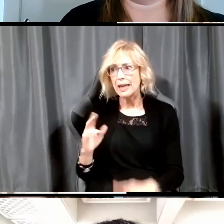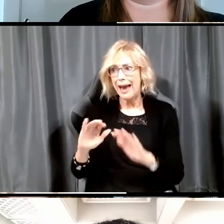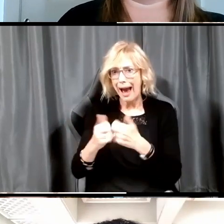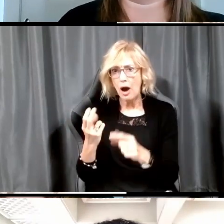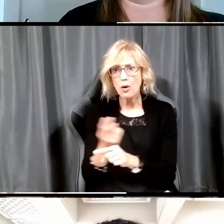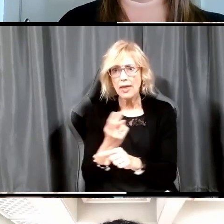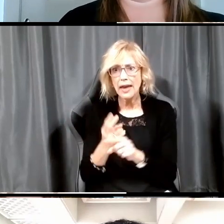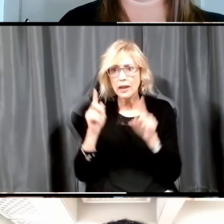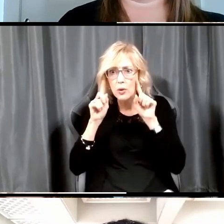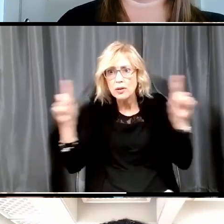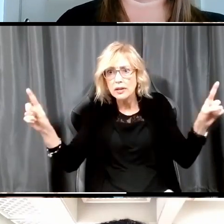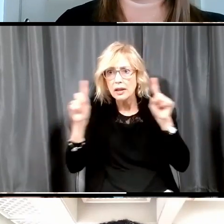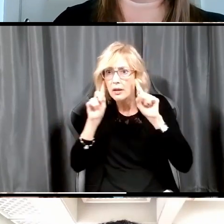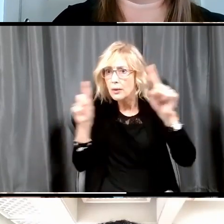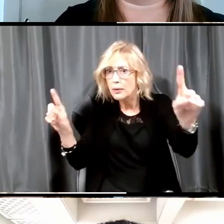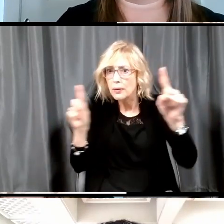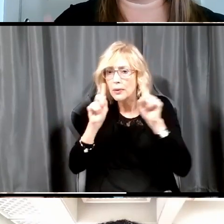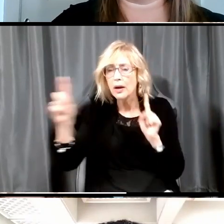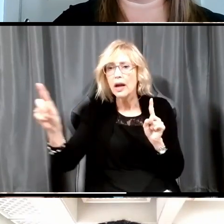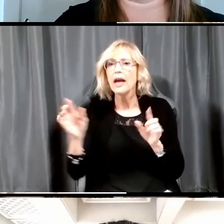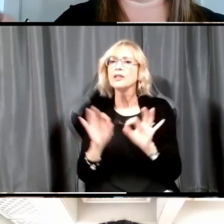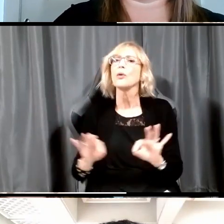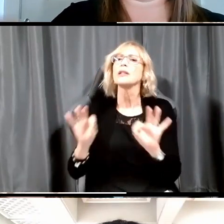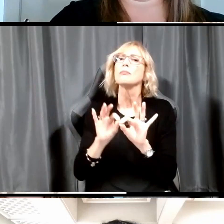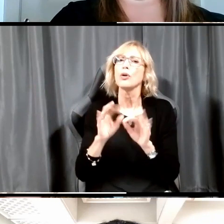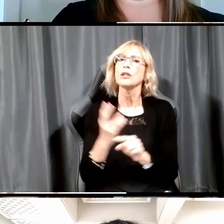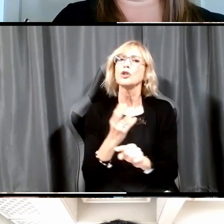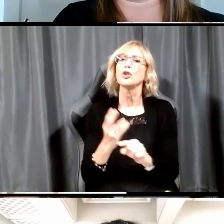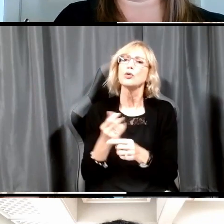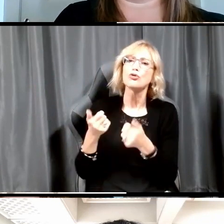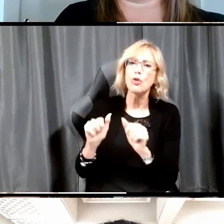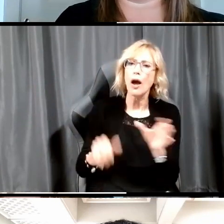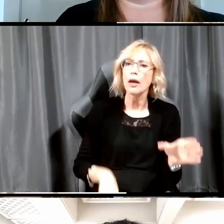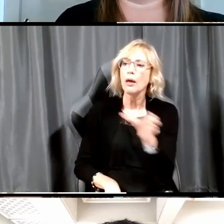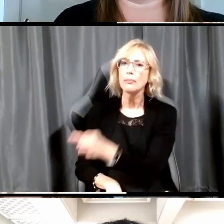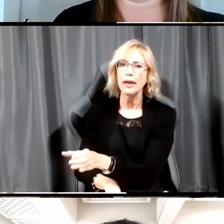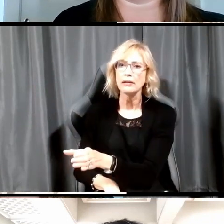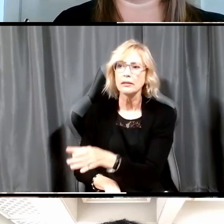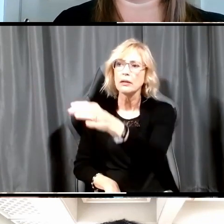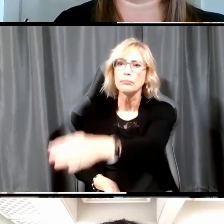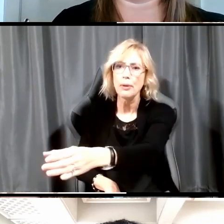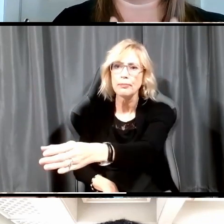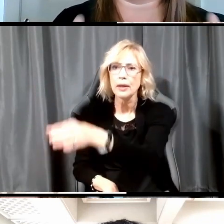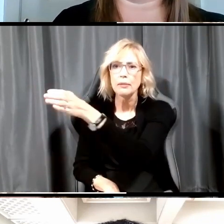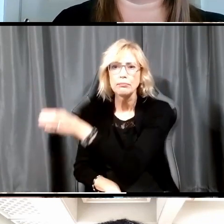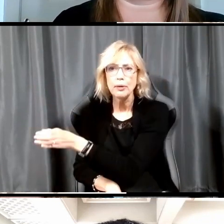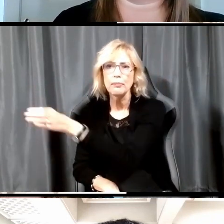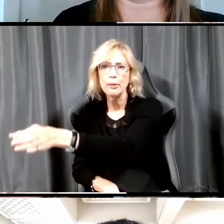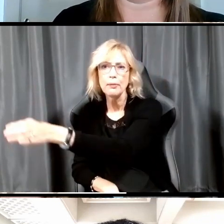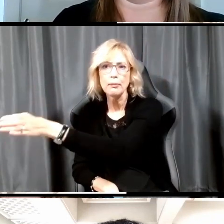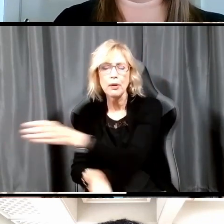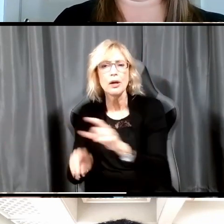field, it's important to try trial and error kind of thing. Place the object in different visual fields around